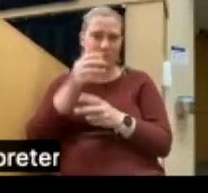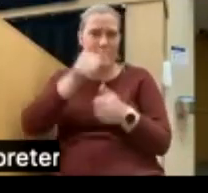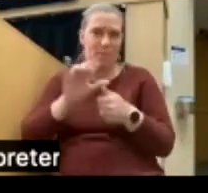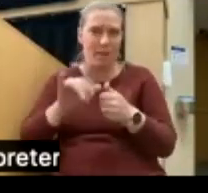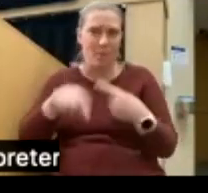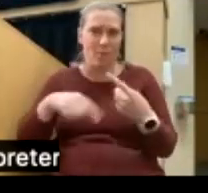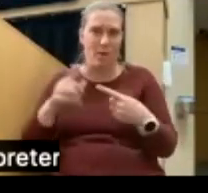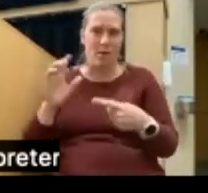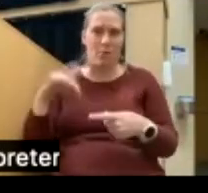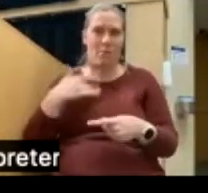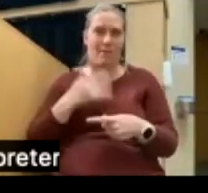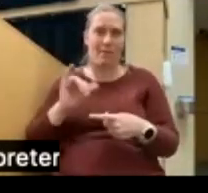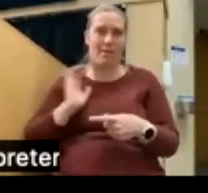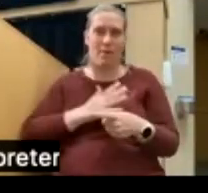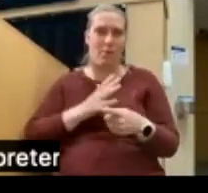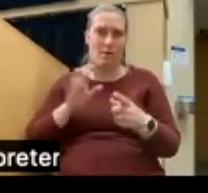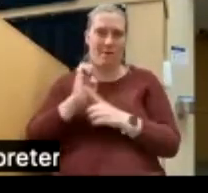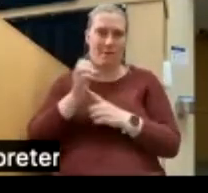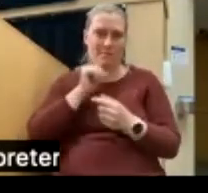us. Hi.